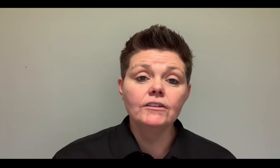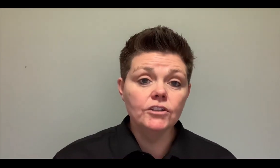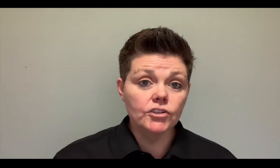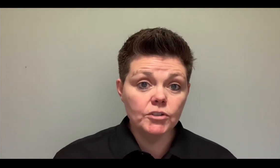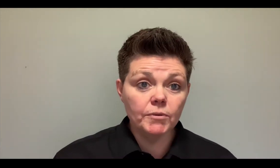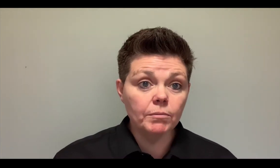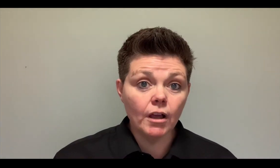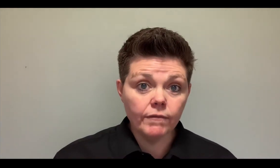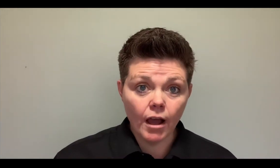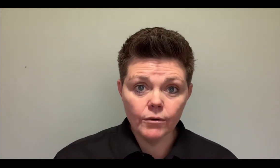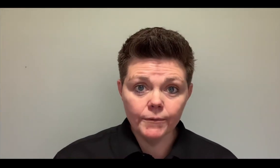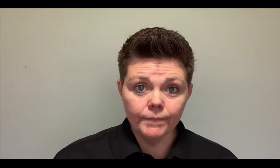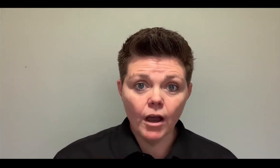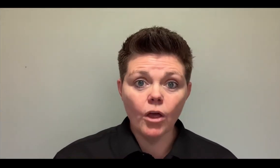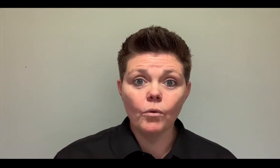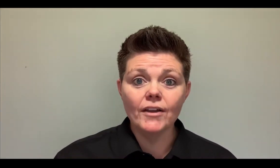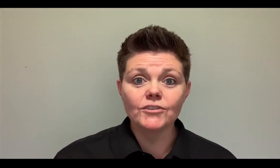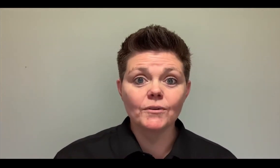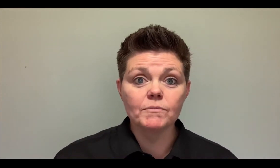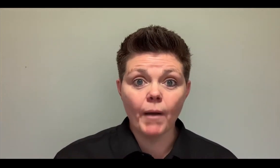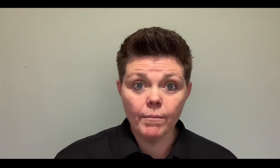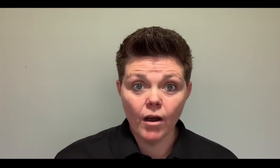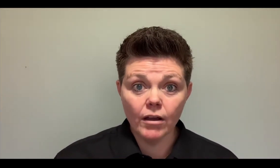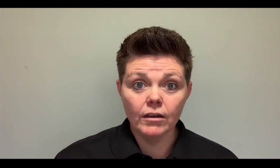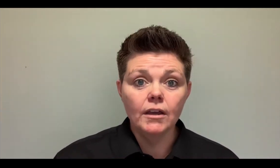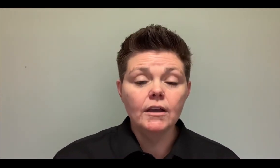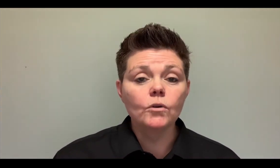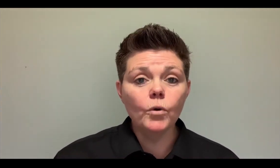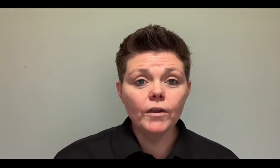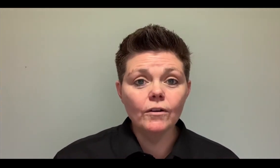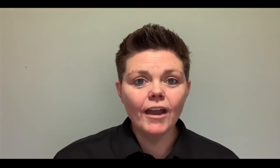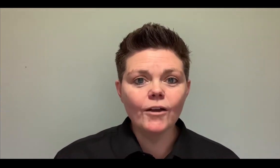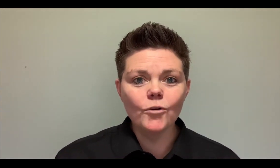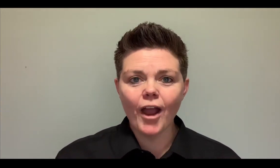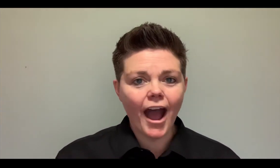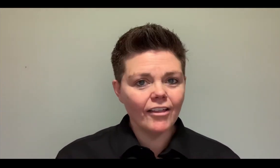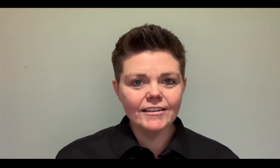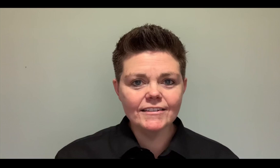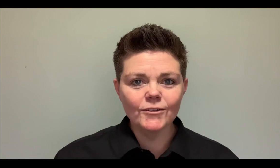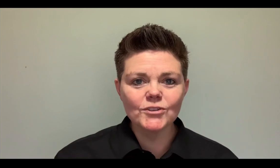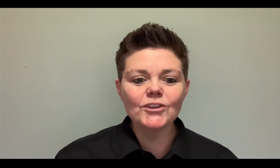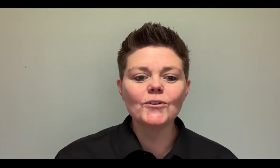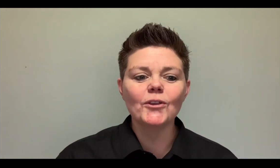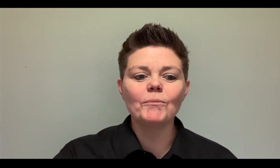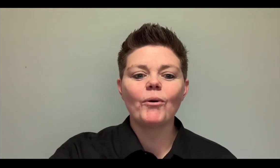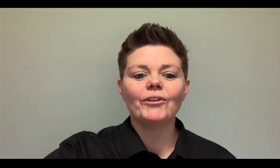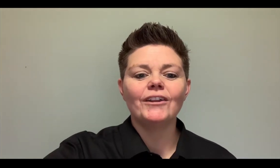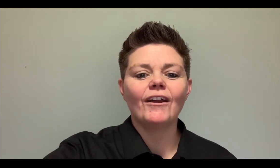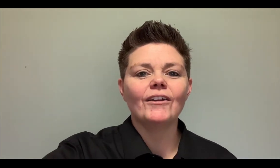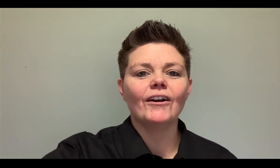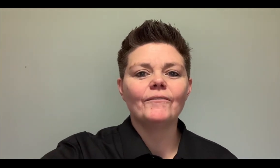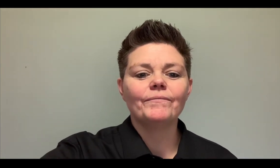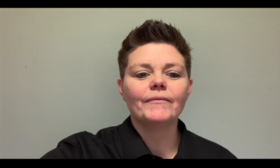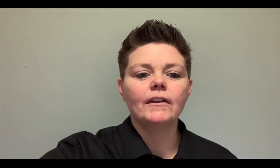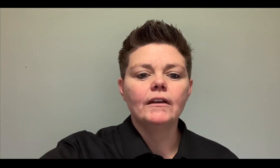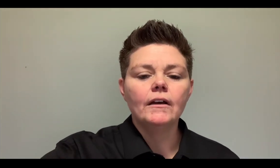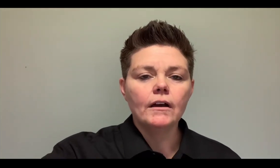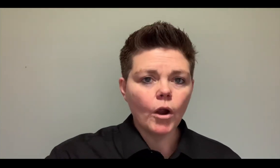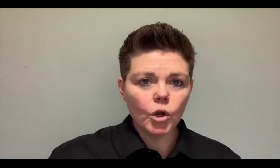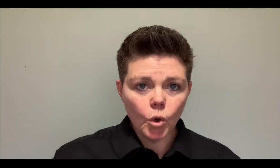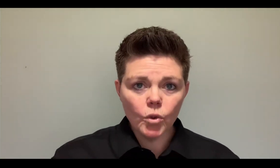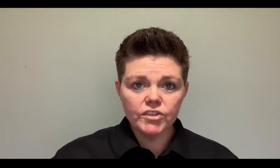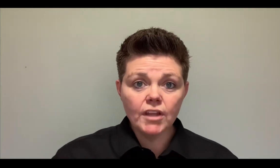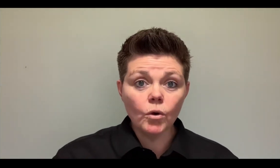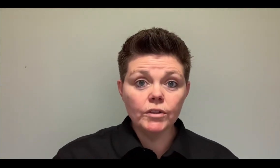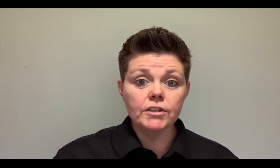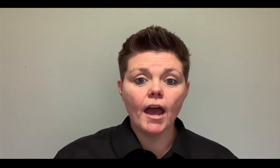Black Indigenous people of color, otherwise known as BIPOC, queer and queer allied singers here in the Portland area.